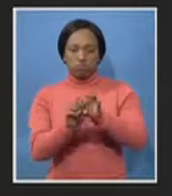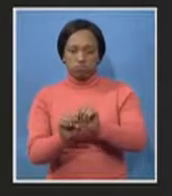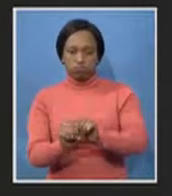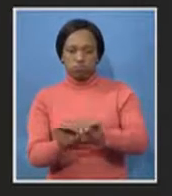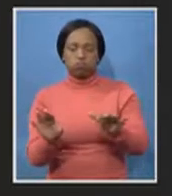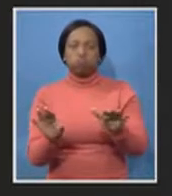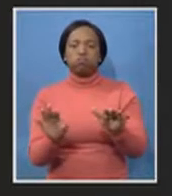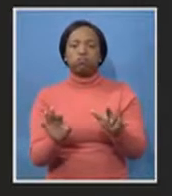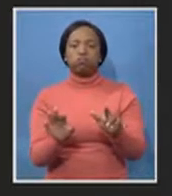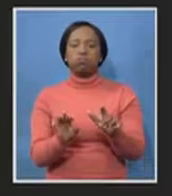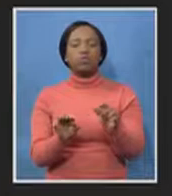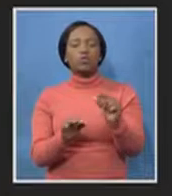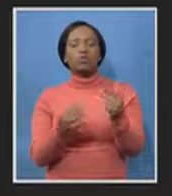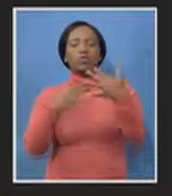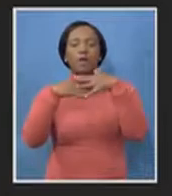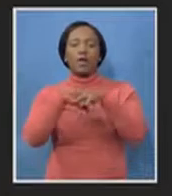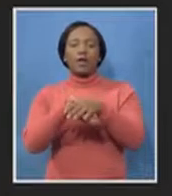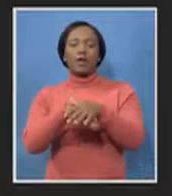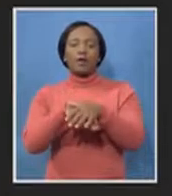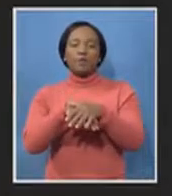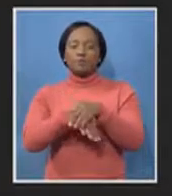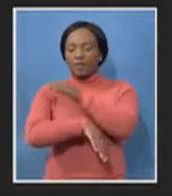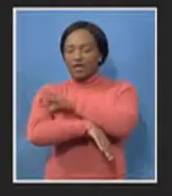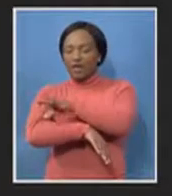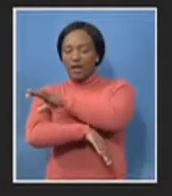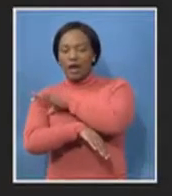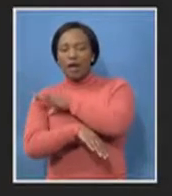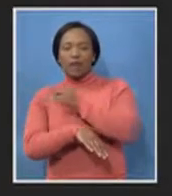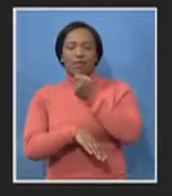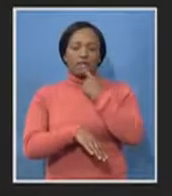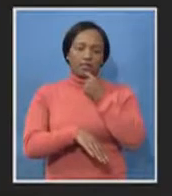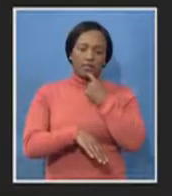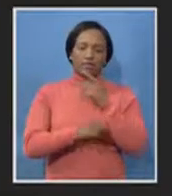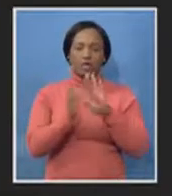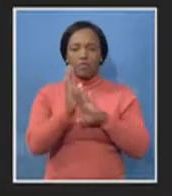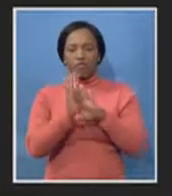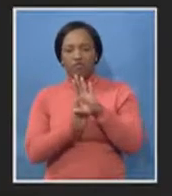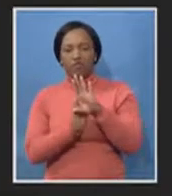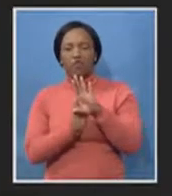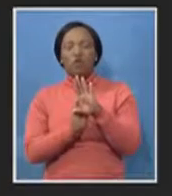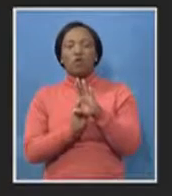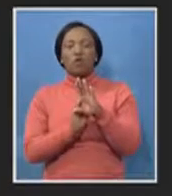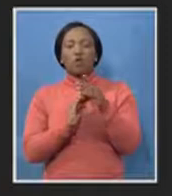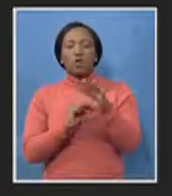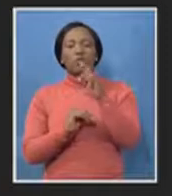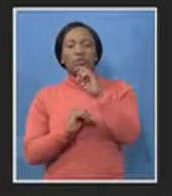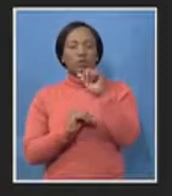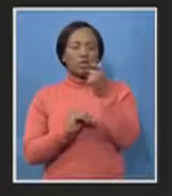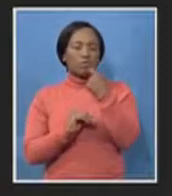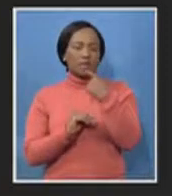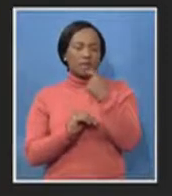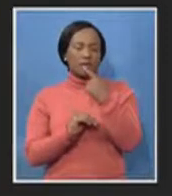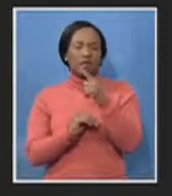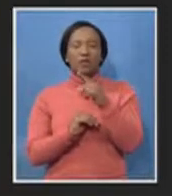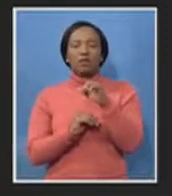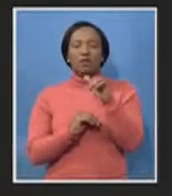clinical interventions or improvements, including dexamethasone, which we are using in South Africa, and that may have played a role. Of